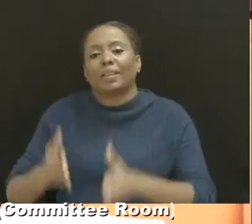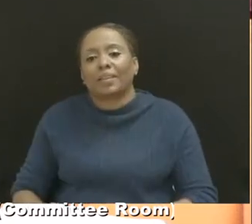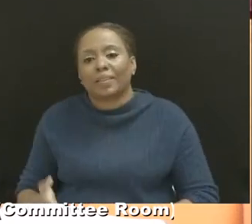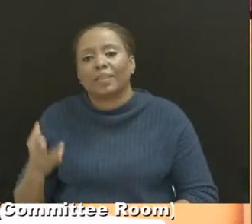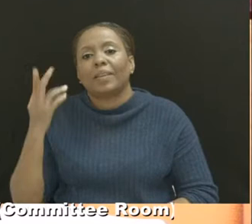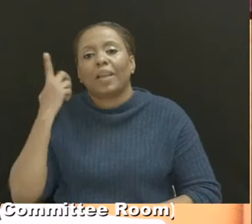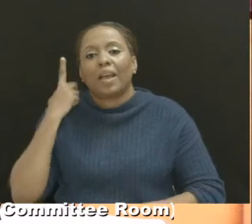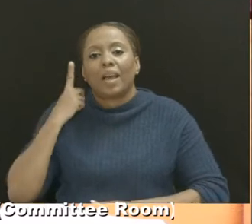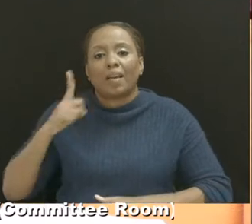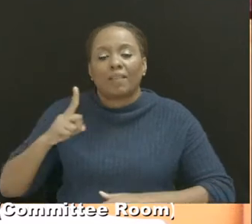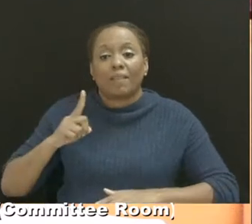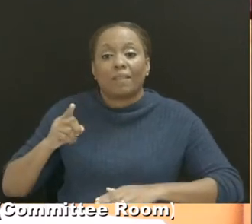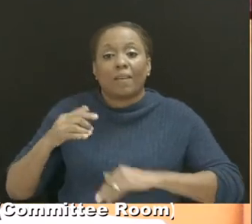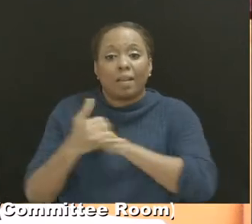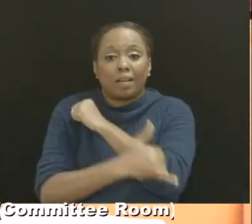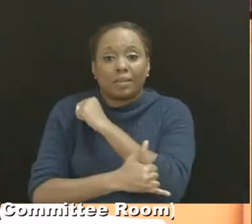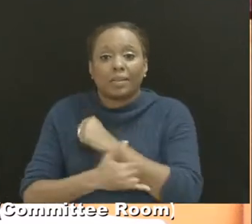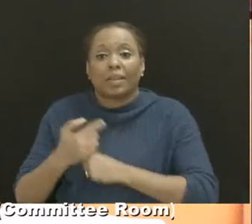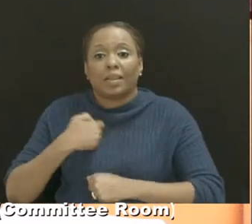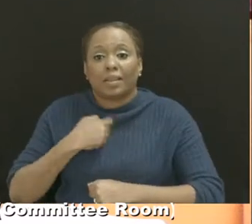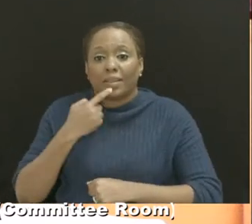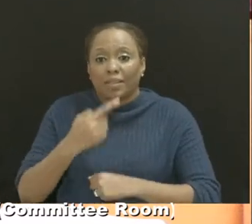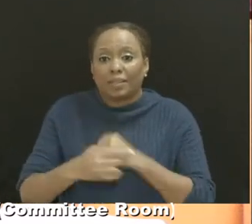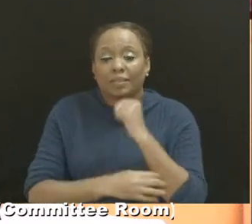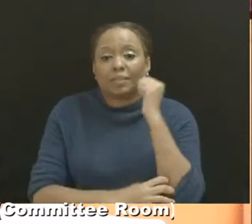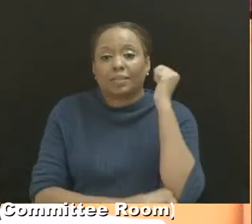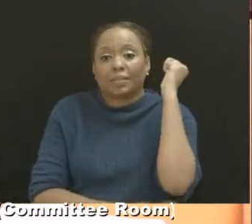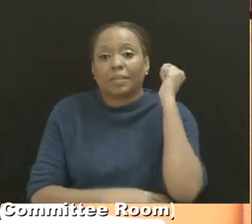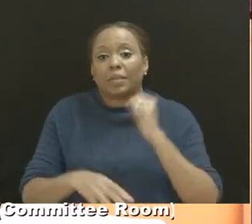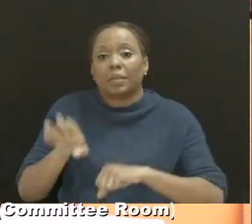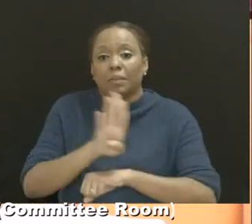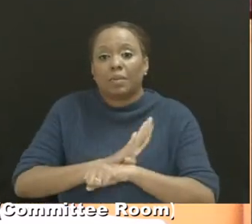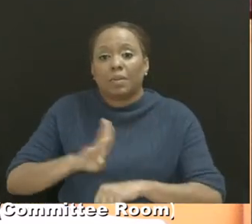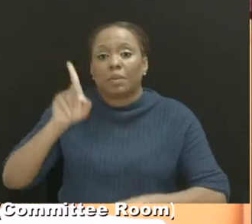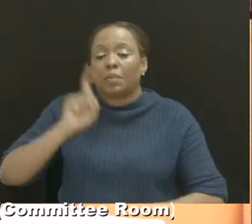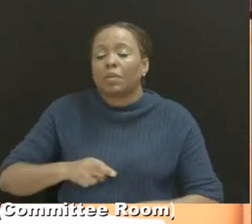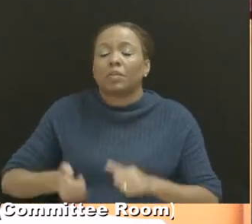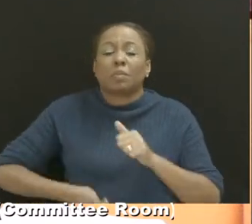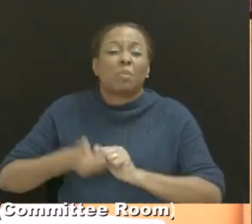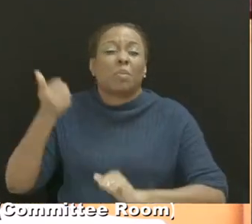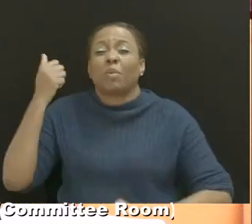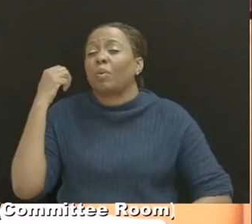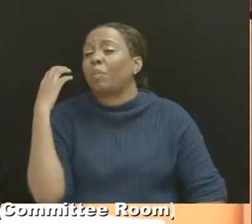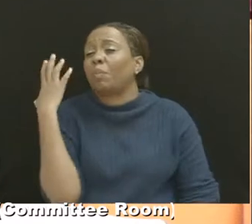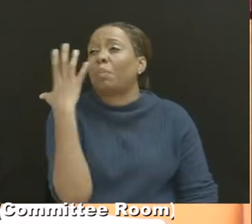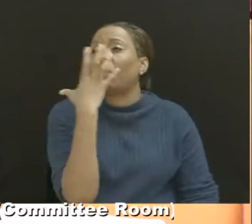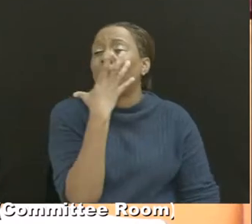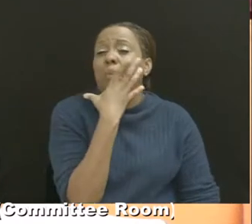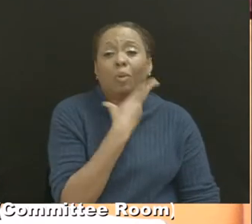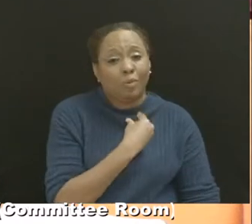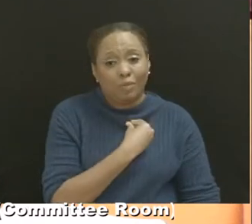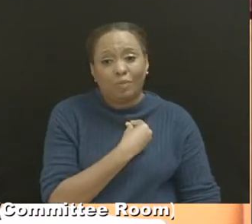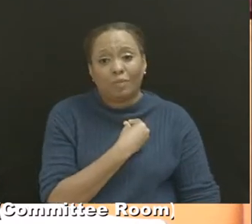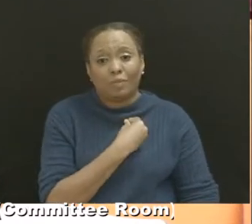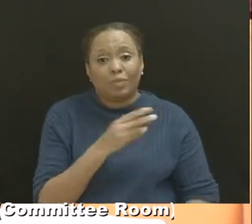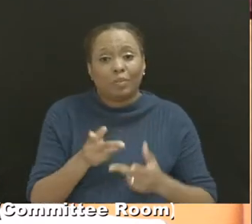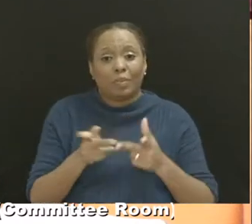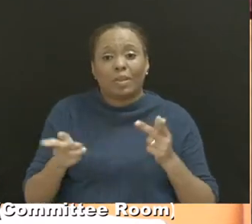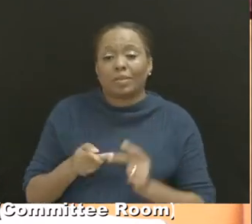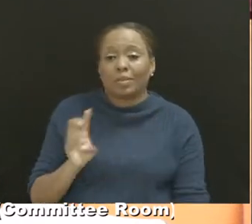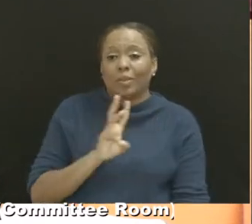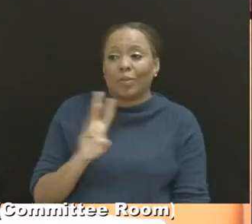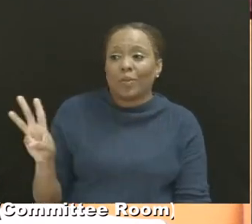developing state. I said in my opening remarks that Barbados must be the most beautiful place in the Western